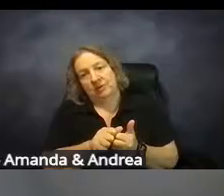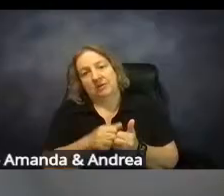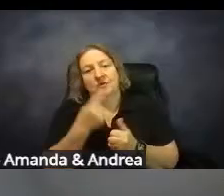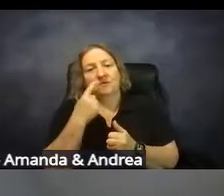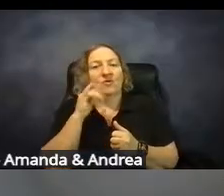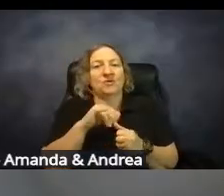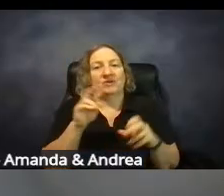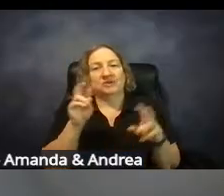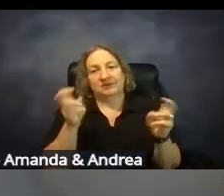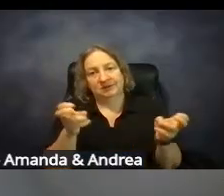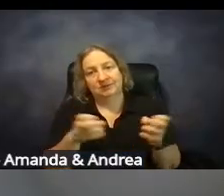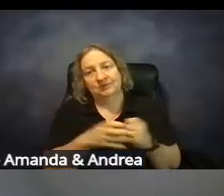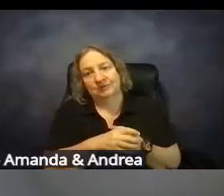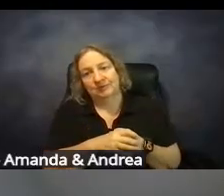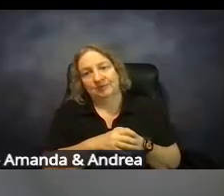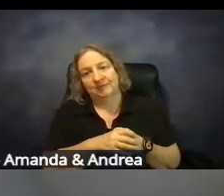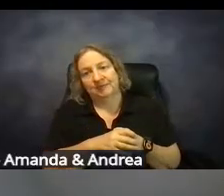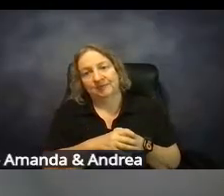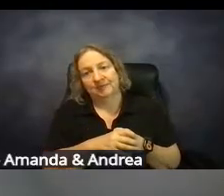issue.